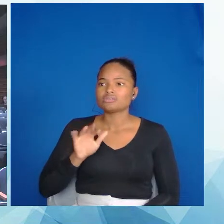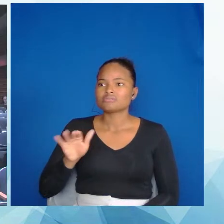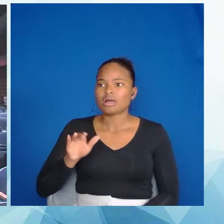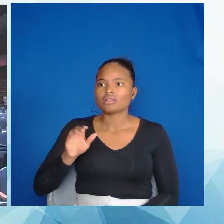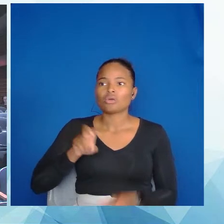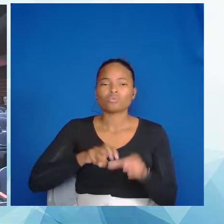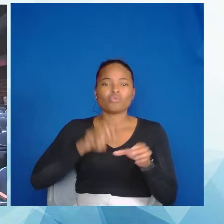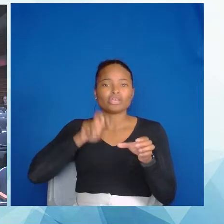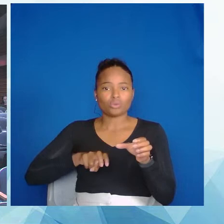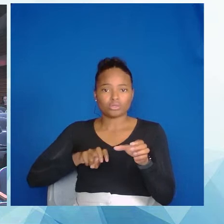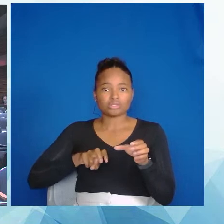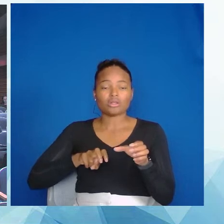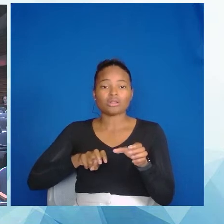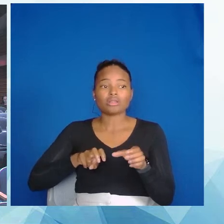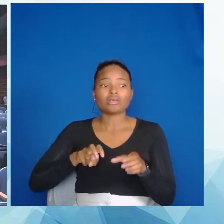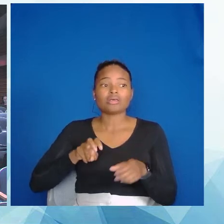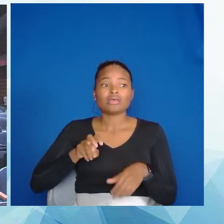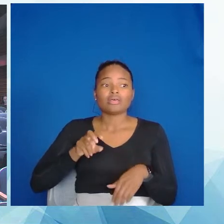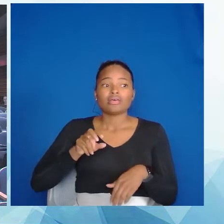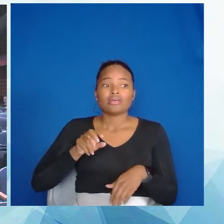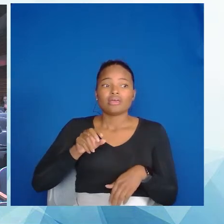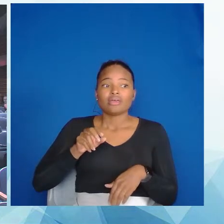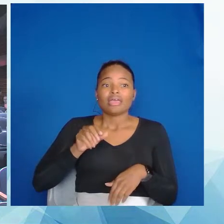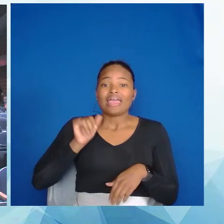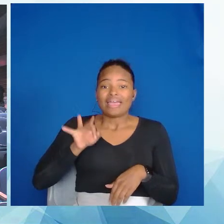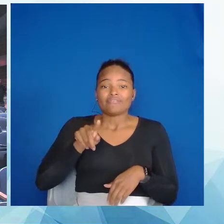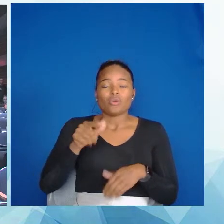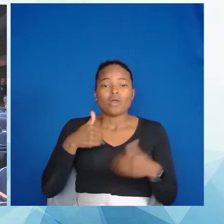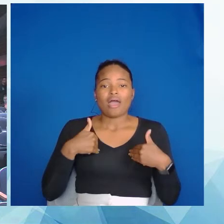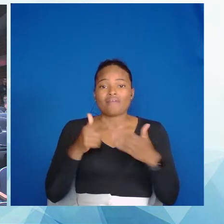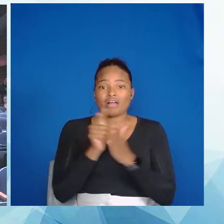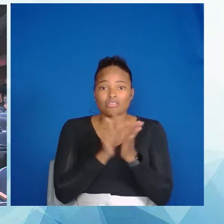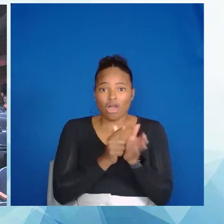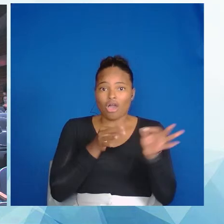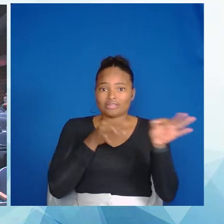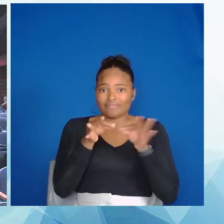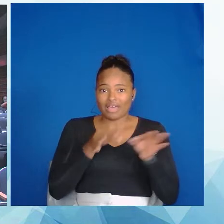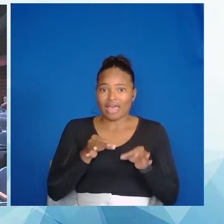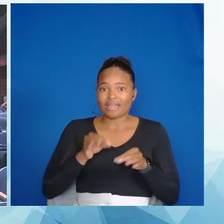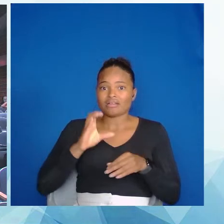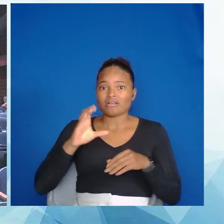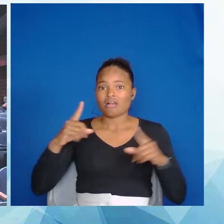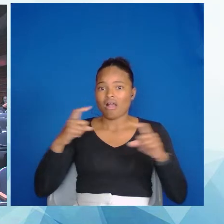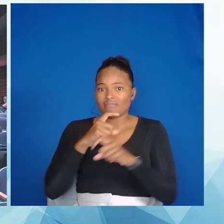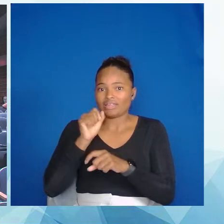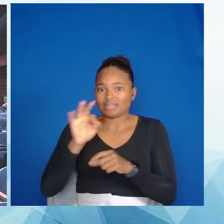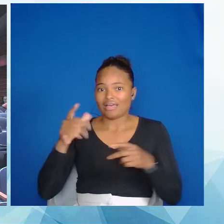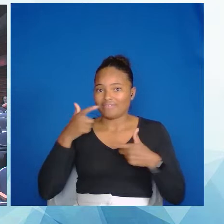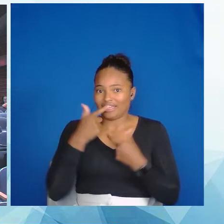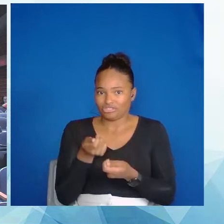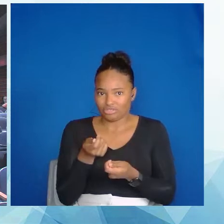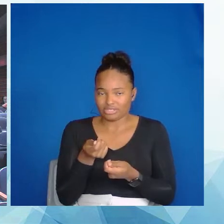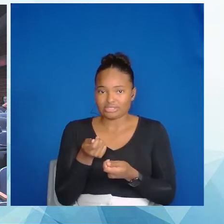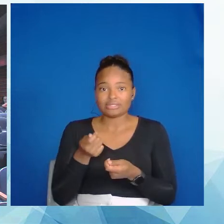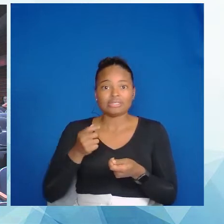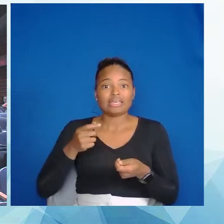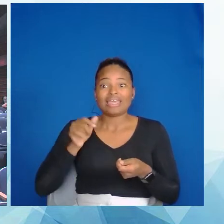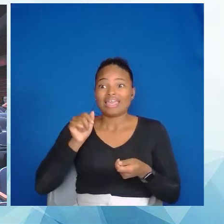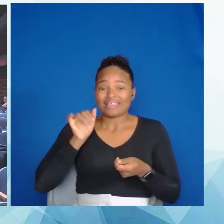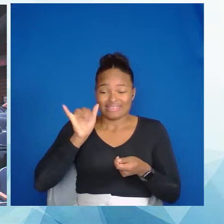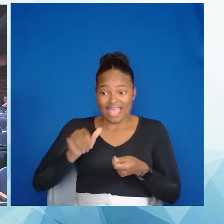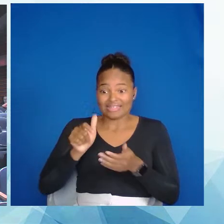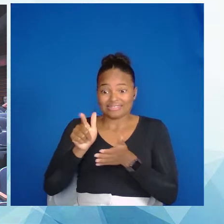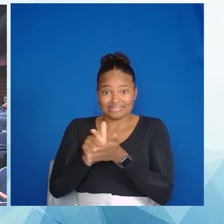have a statutorily defined conflict of interest, and by statute, you cannot vote on it.